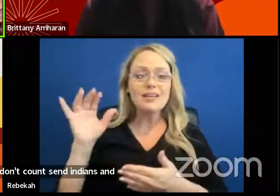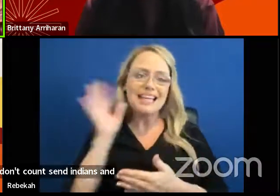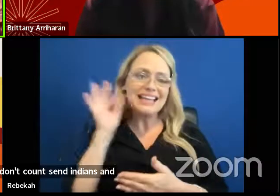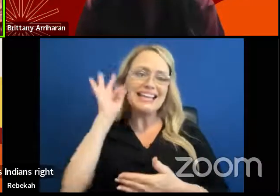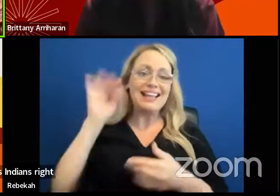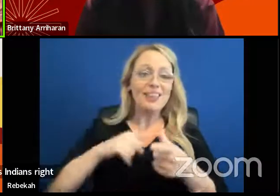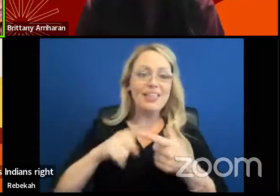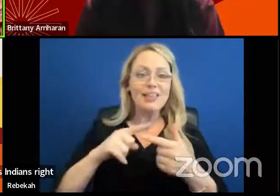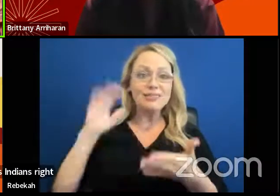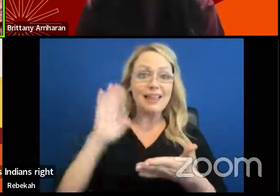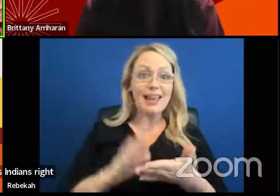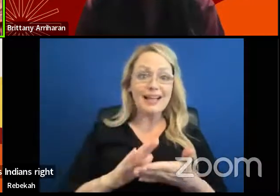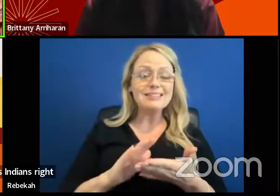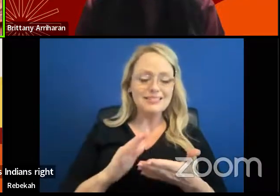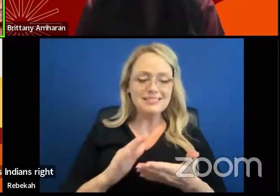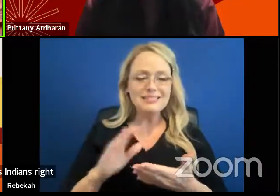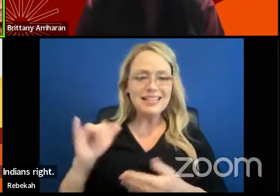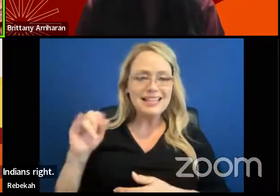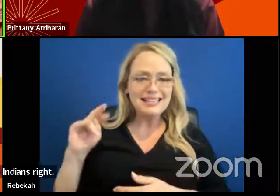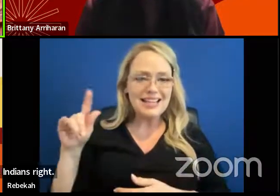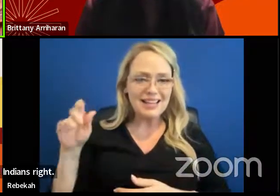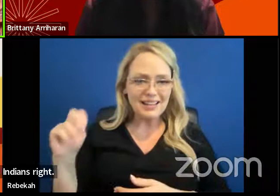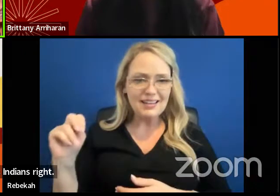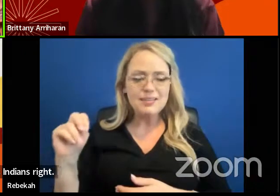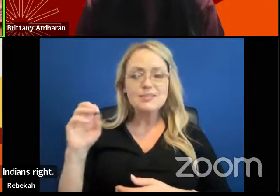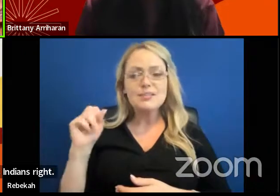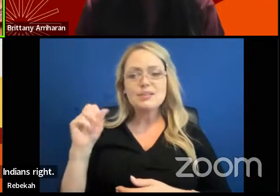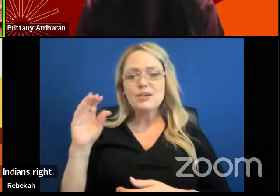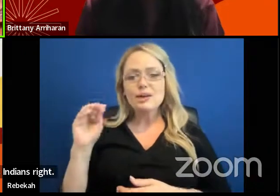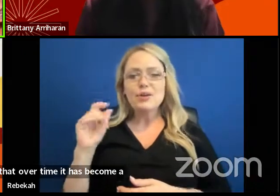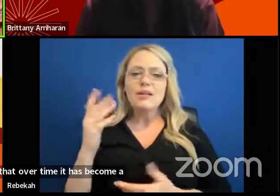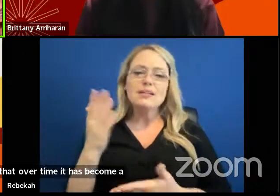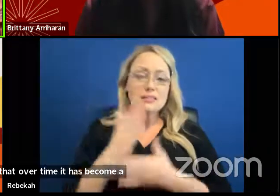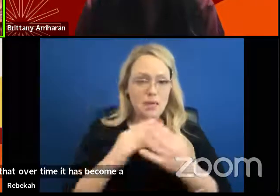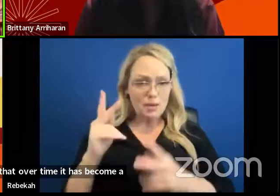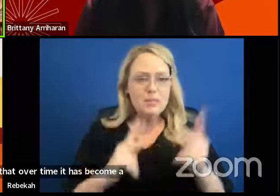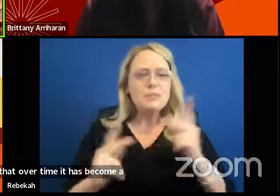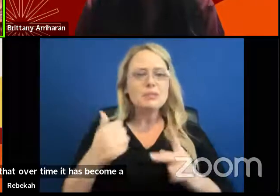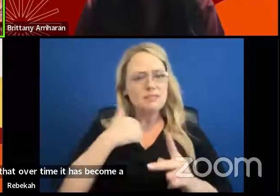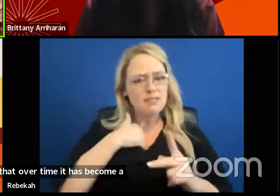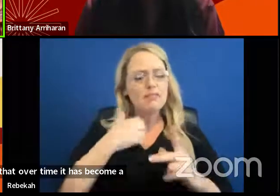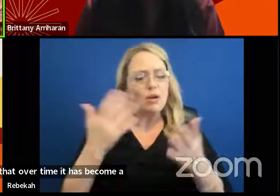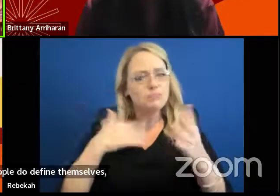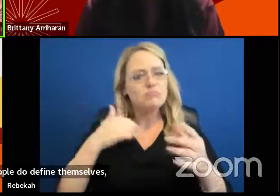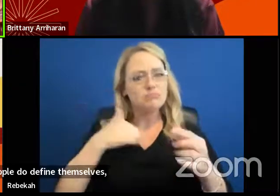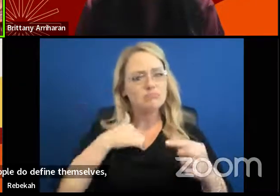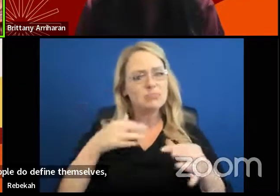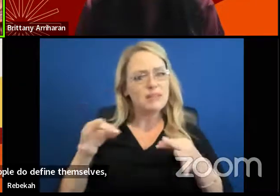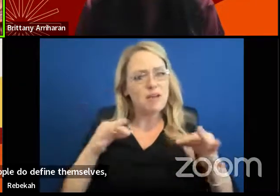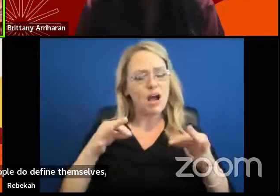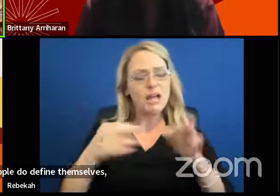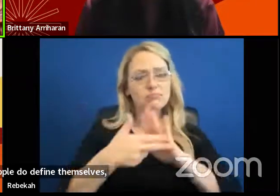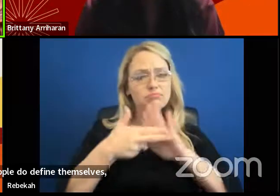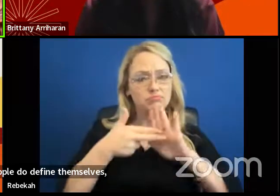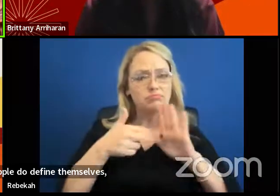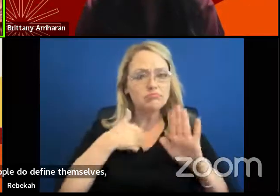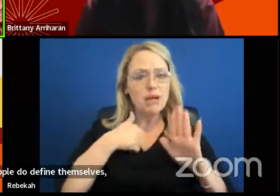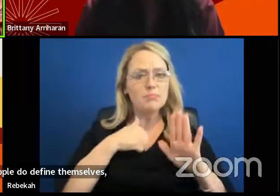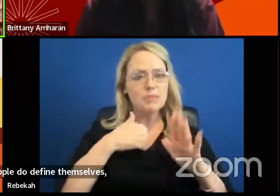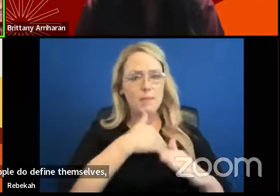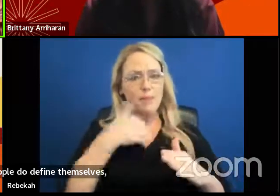agrees with it, but over time, it has become a main way that some people do define themselves or define membership with a